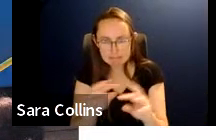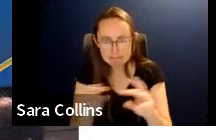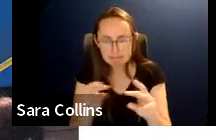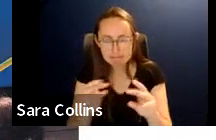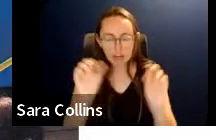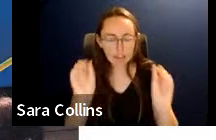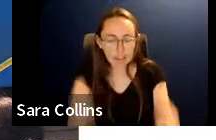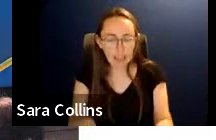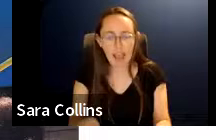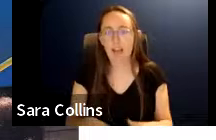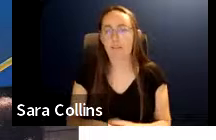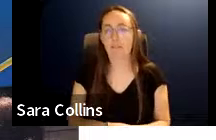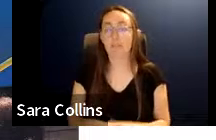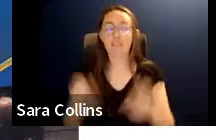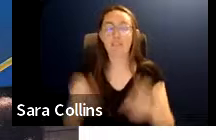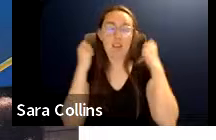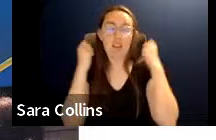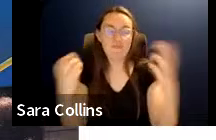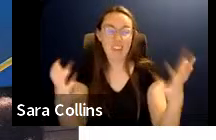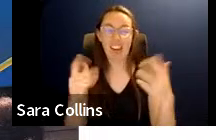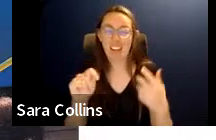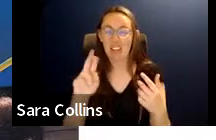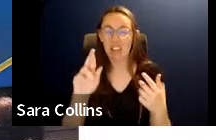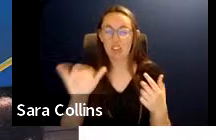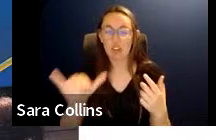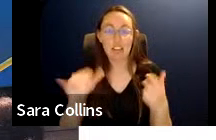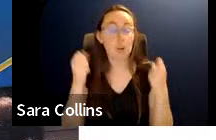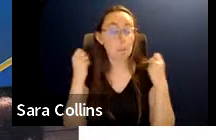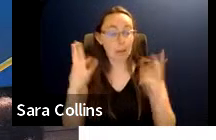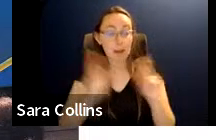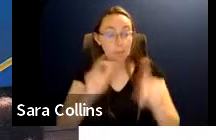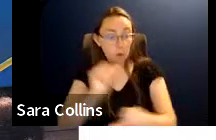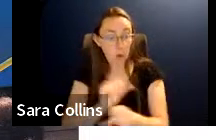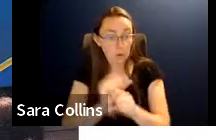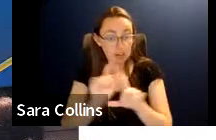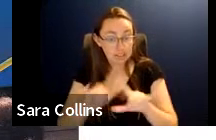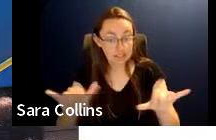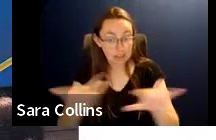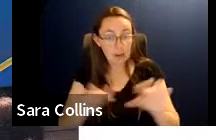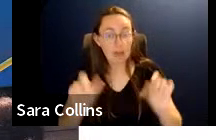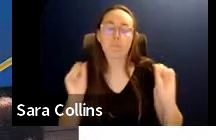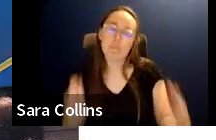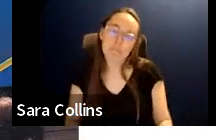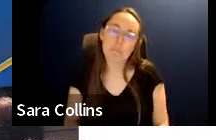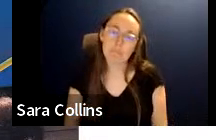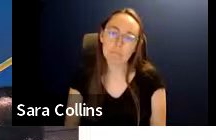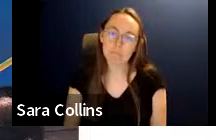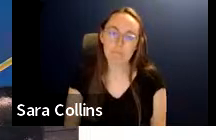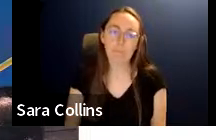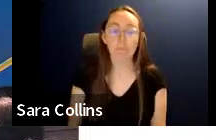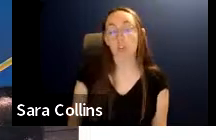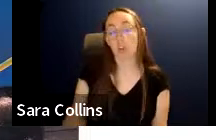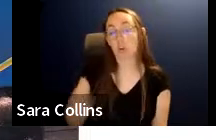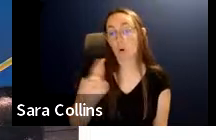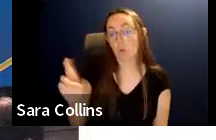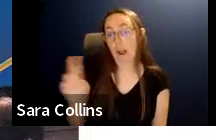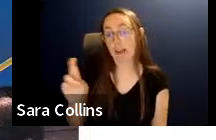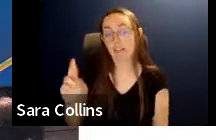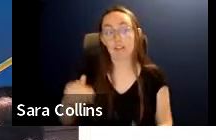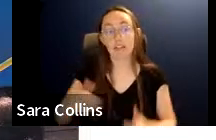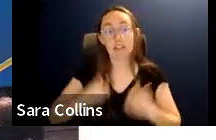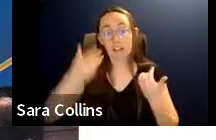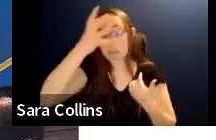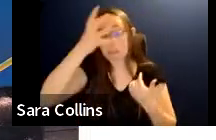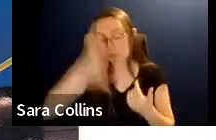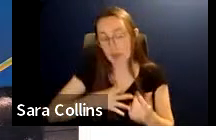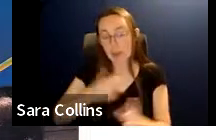lots of these trays, and so we can accommodate many people working at once in this area. On the right of the photo is a young man